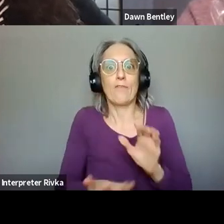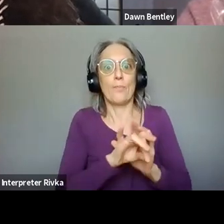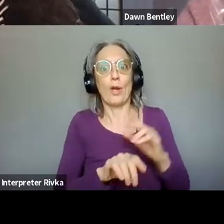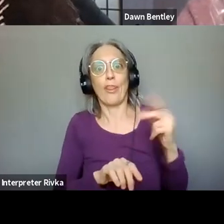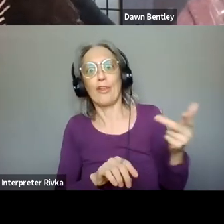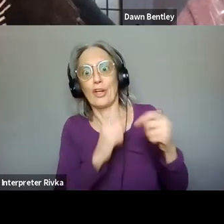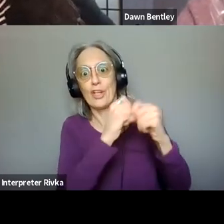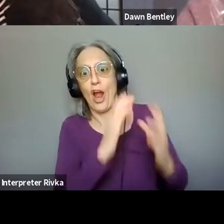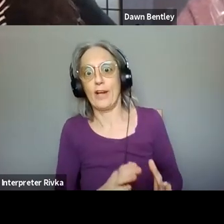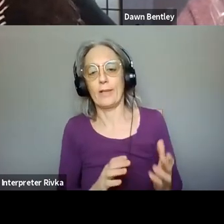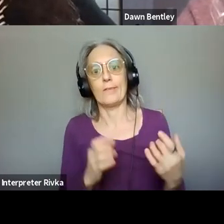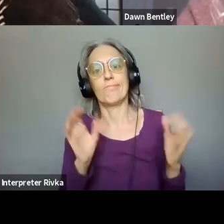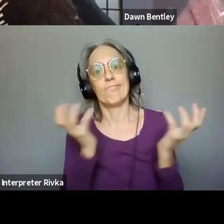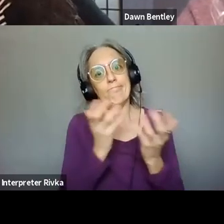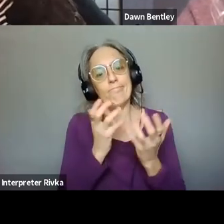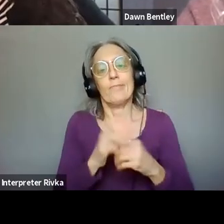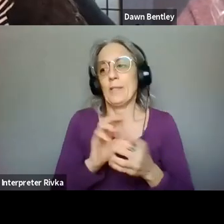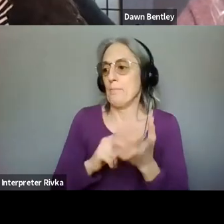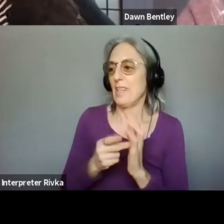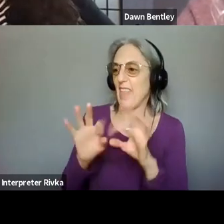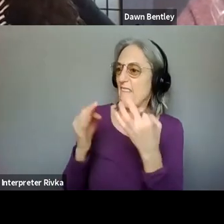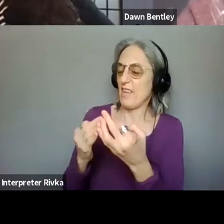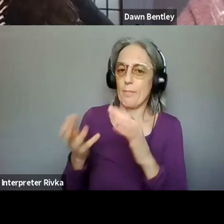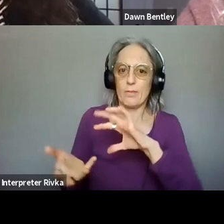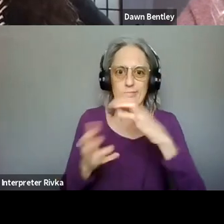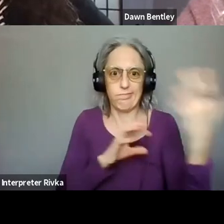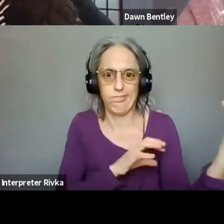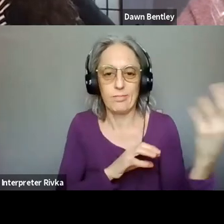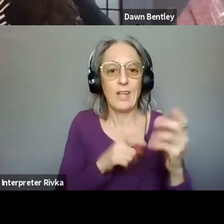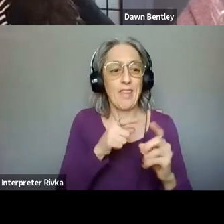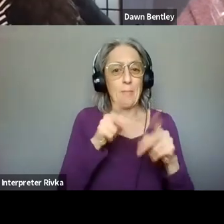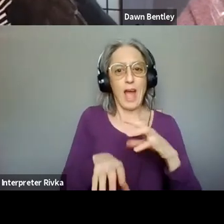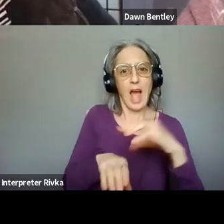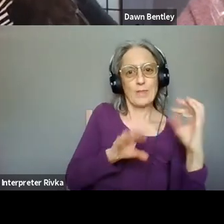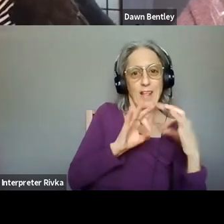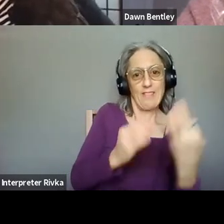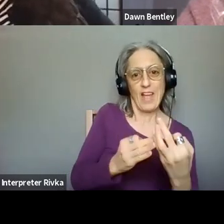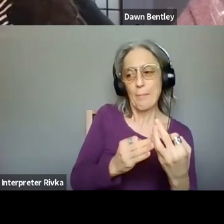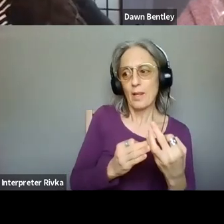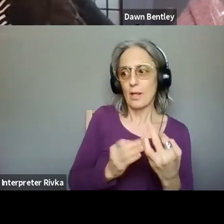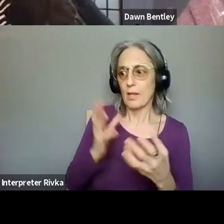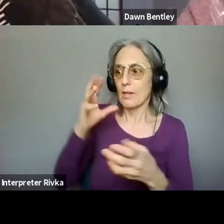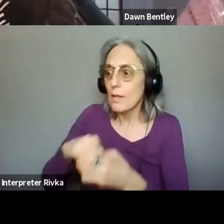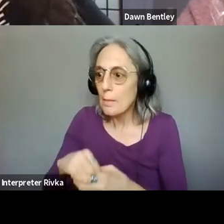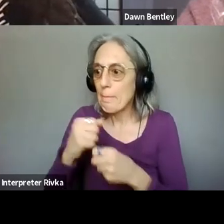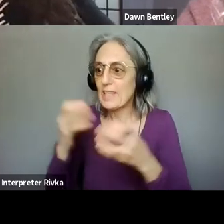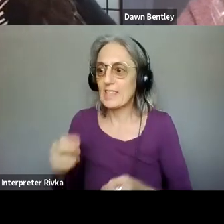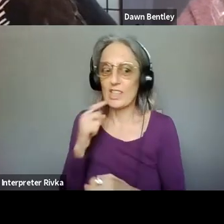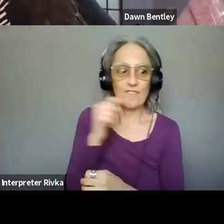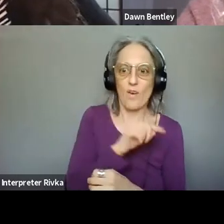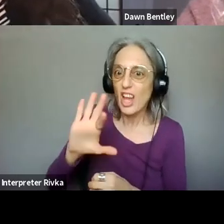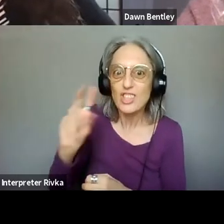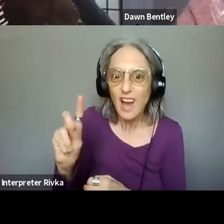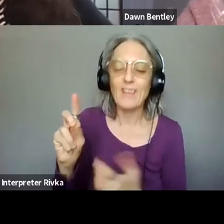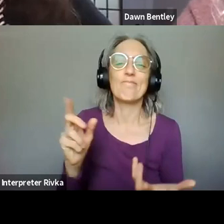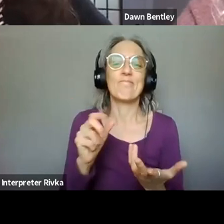to some families, because then you have someone who's not even a part of the family making decisions for the ward. So that's a consideration to make. There are